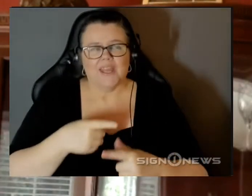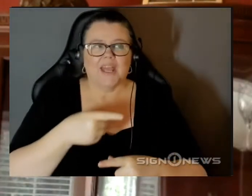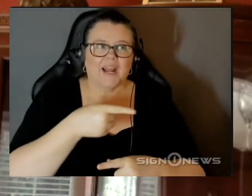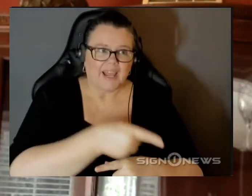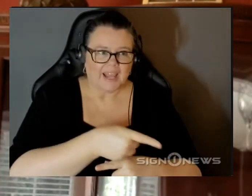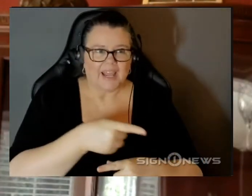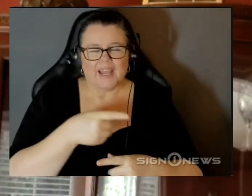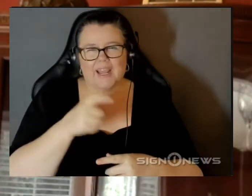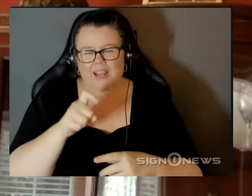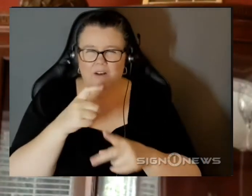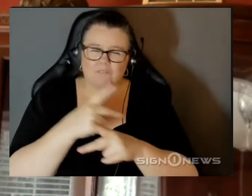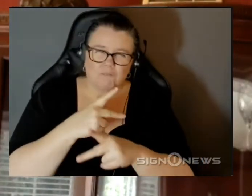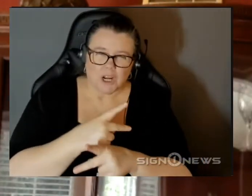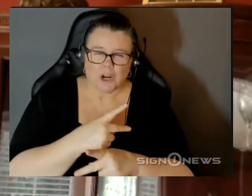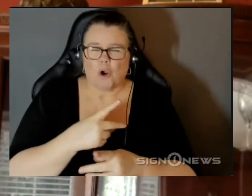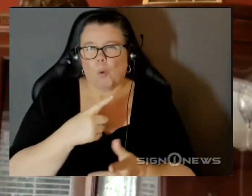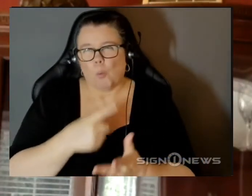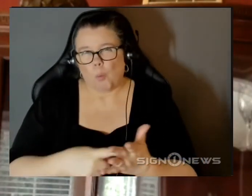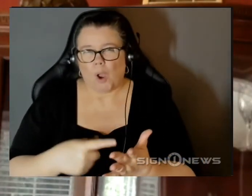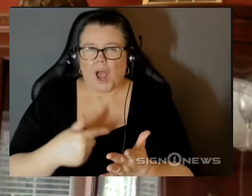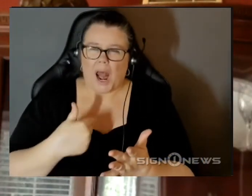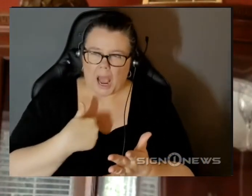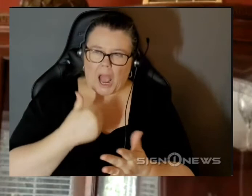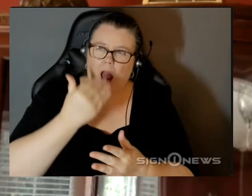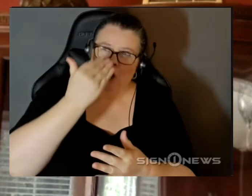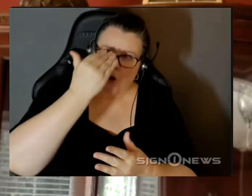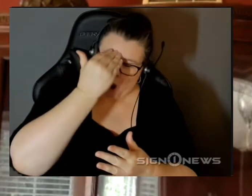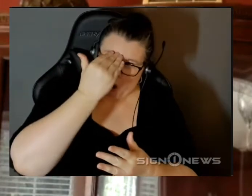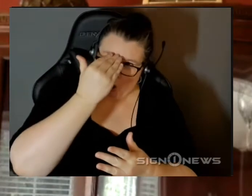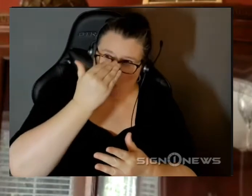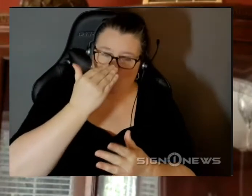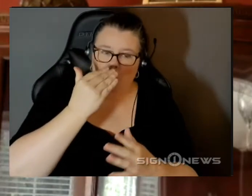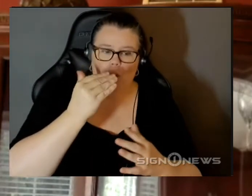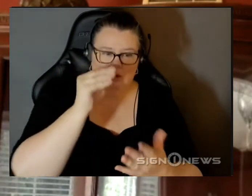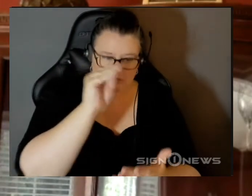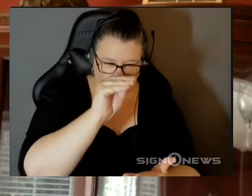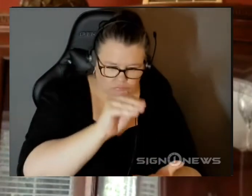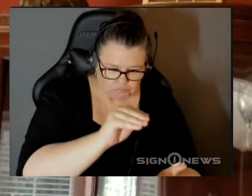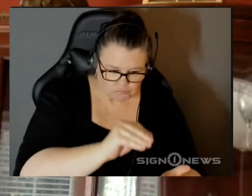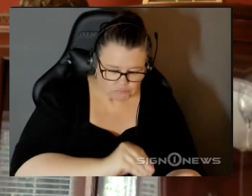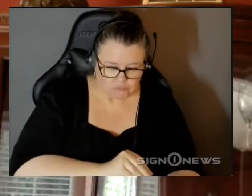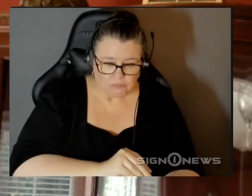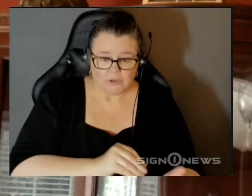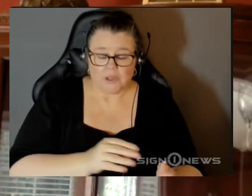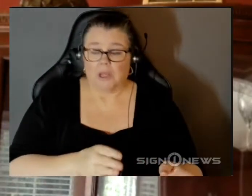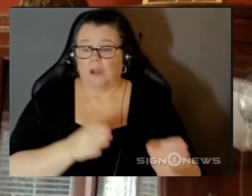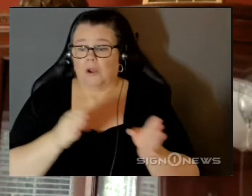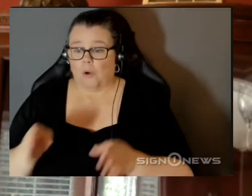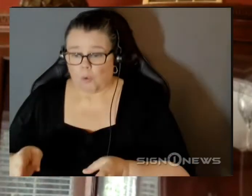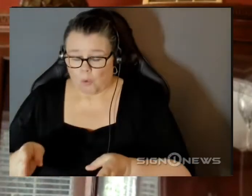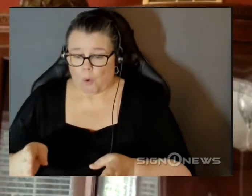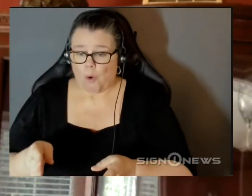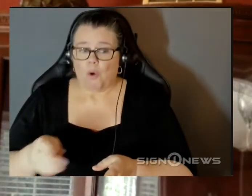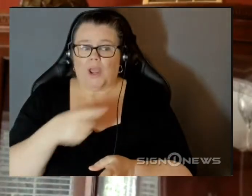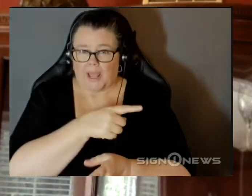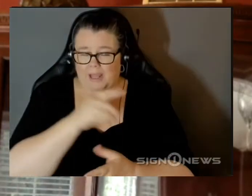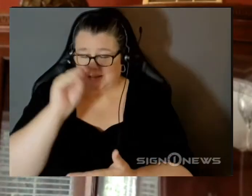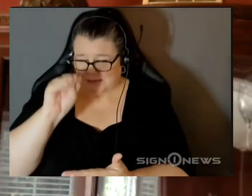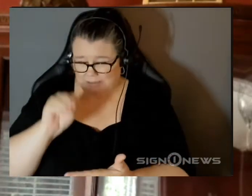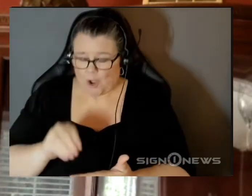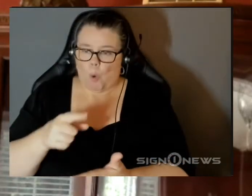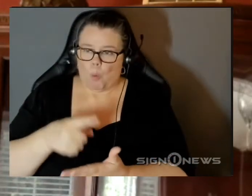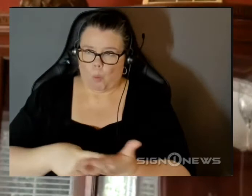know? And then he started, after he figured out what he knew, he got to what he needed to know. And through those series of